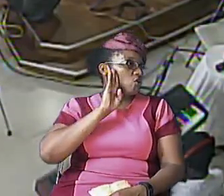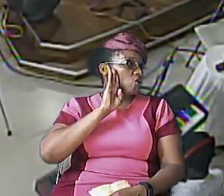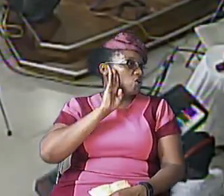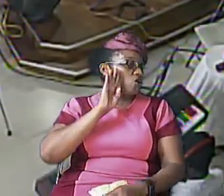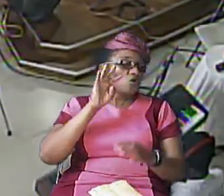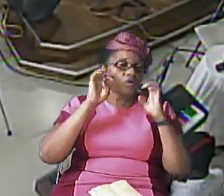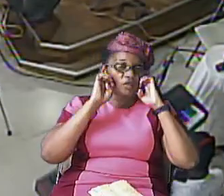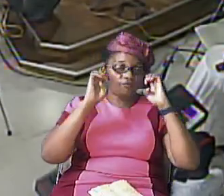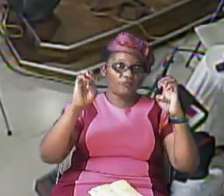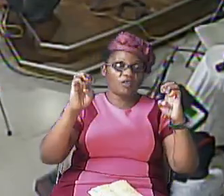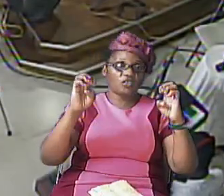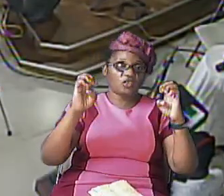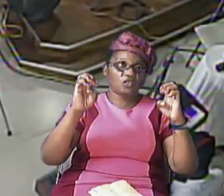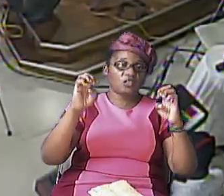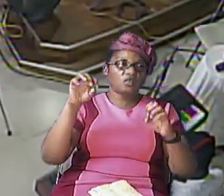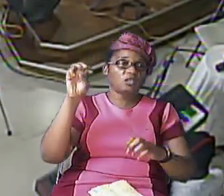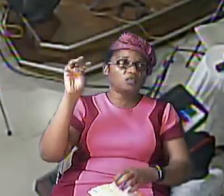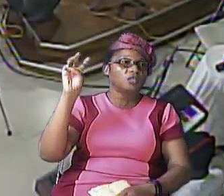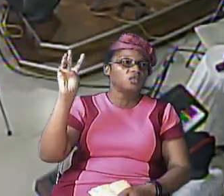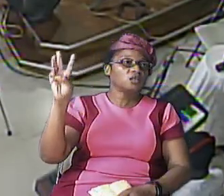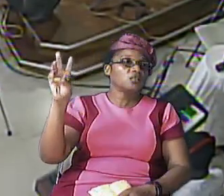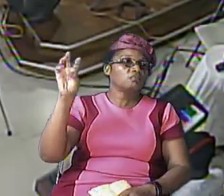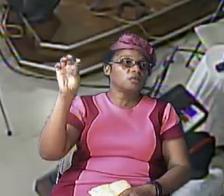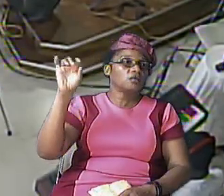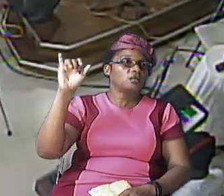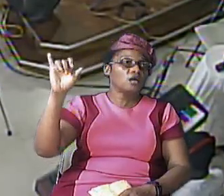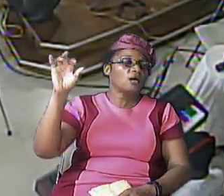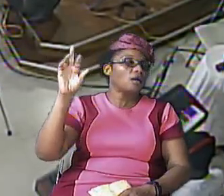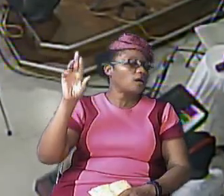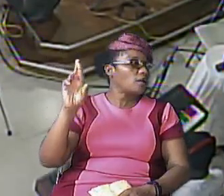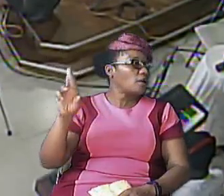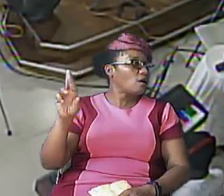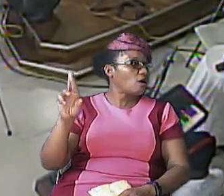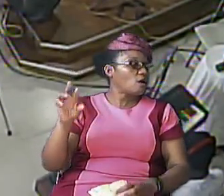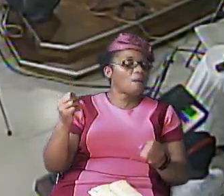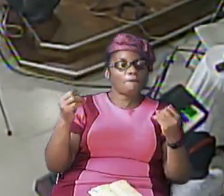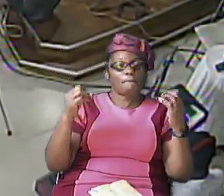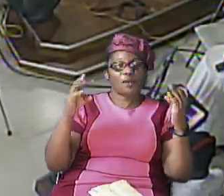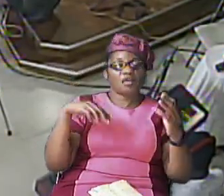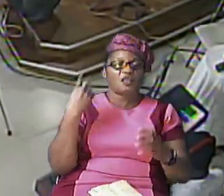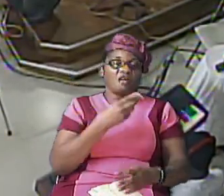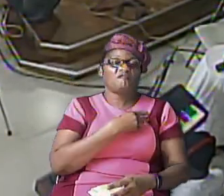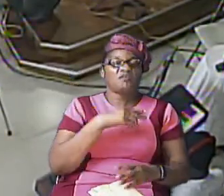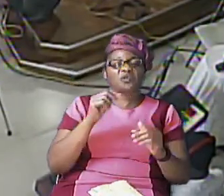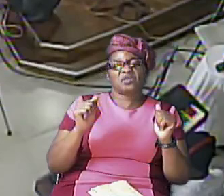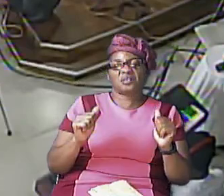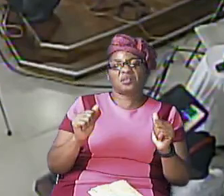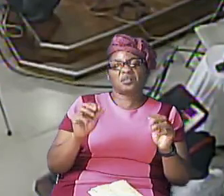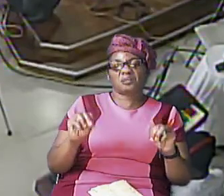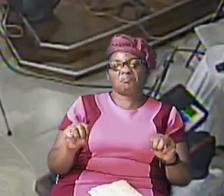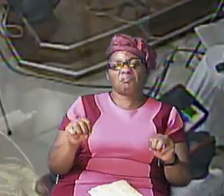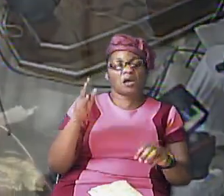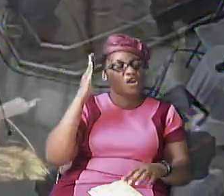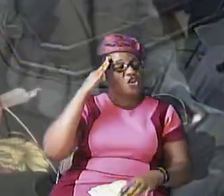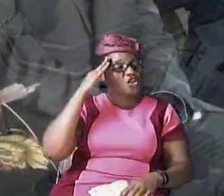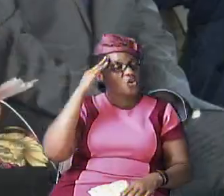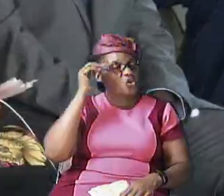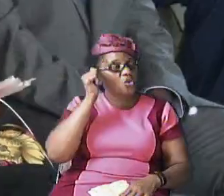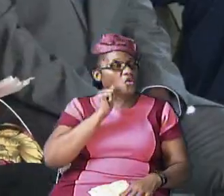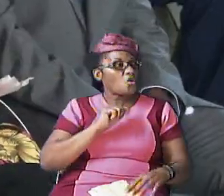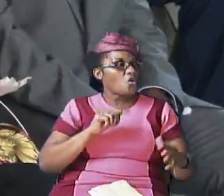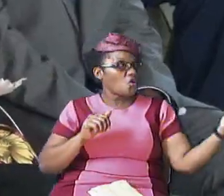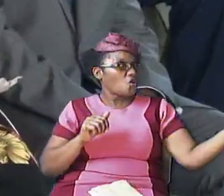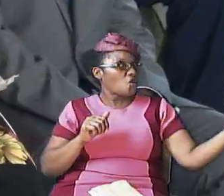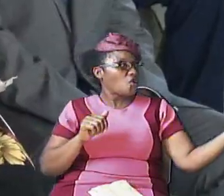And she, many of you might know her, many of you might not. I don't know if you have recognized all the faces, Sister Weir, but I'm going to ask